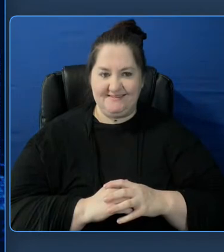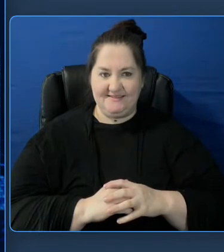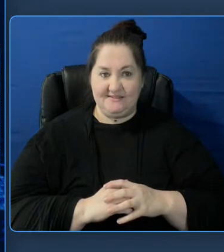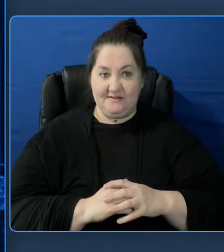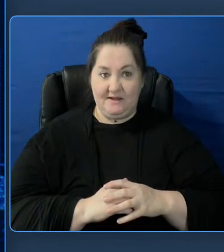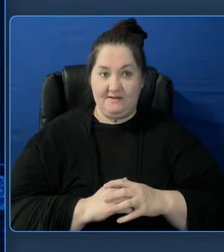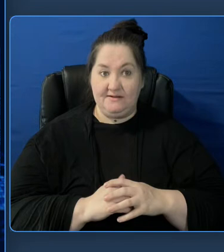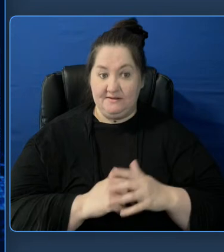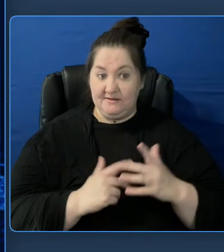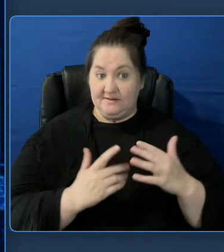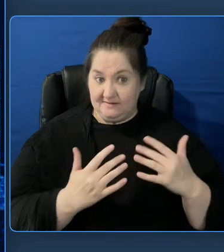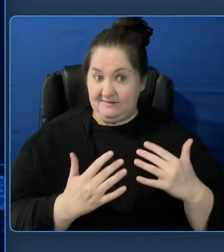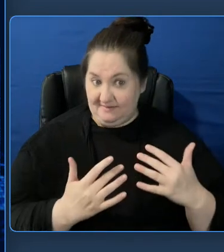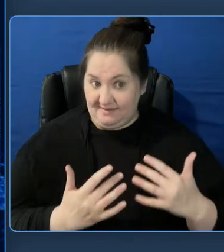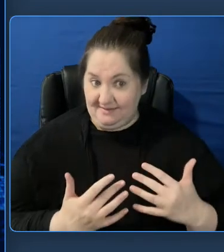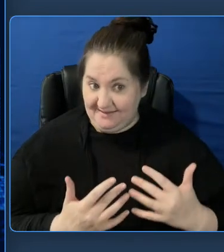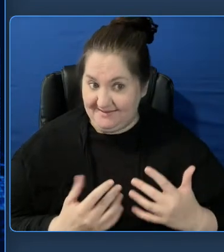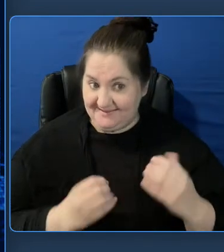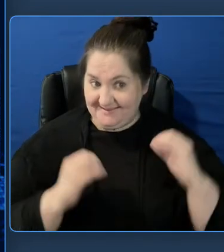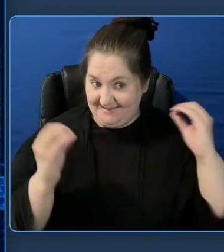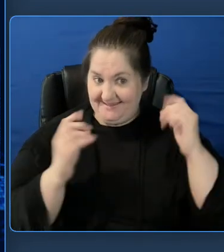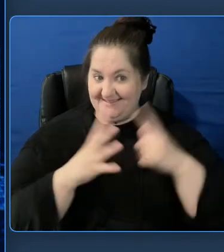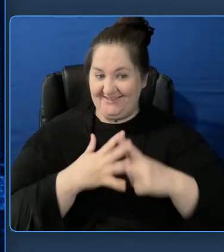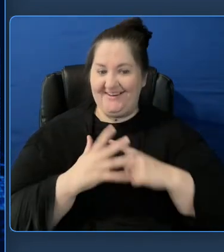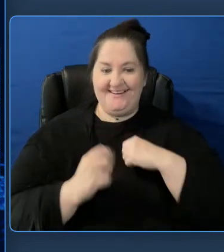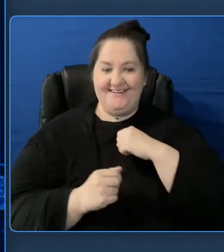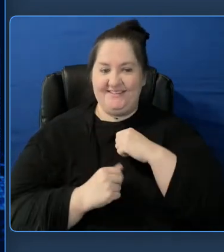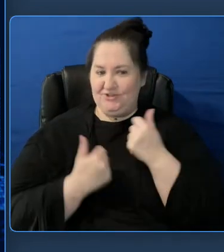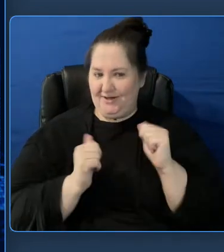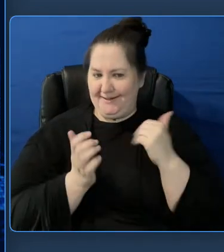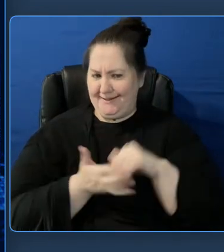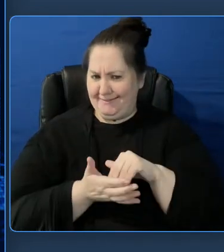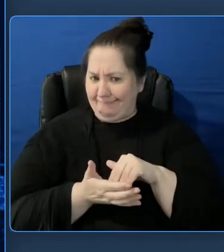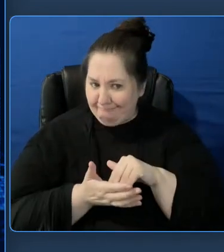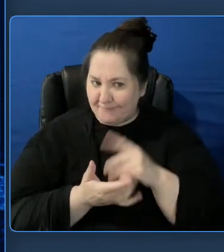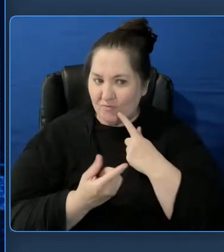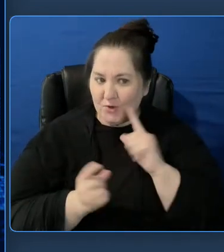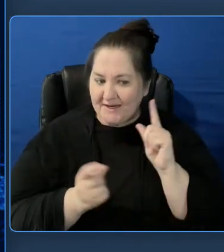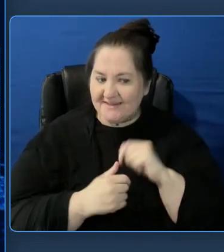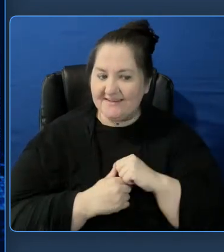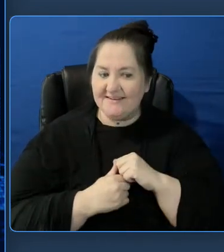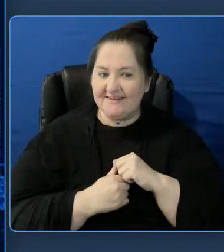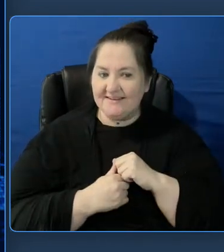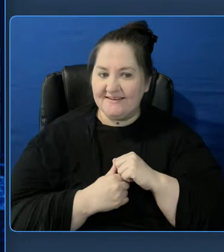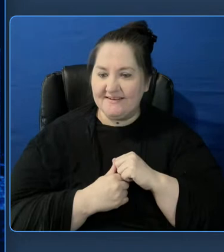after that big buildup. Where are we? Let me try this again.